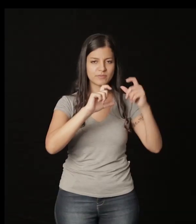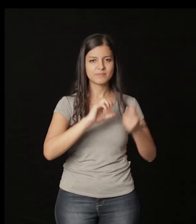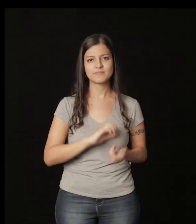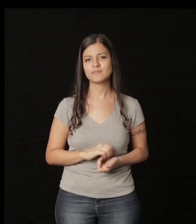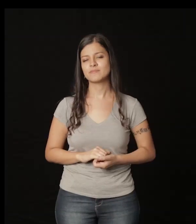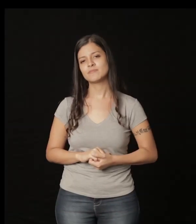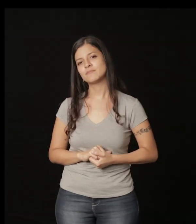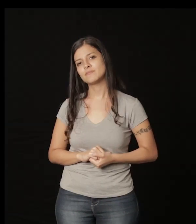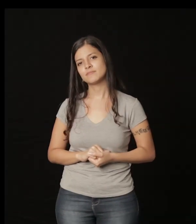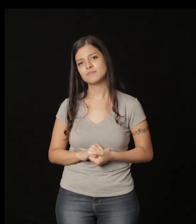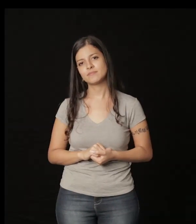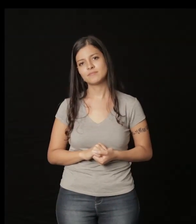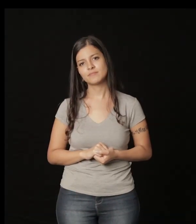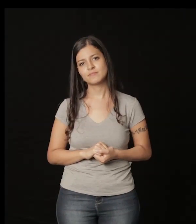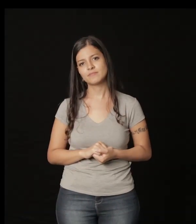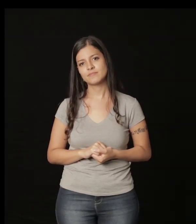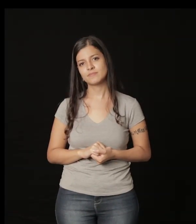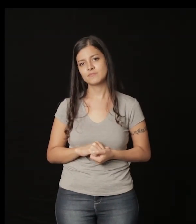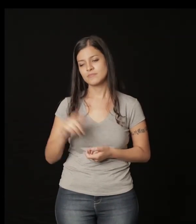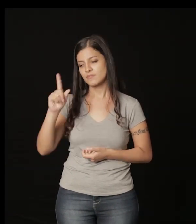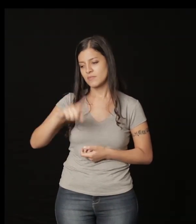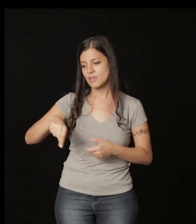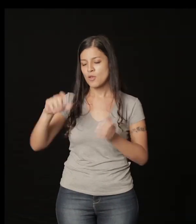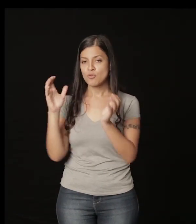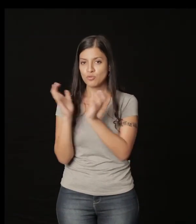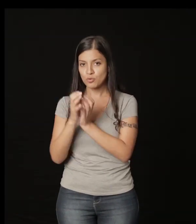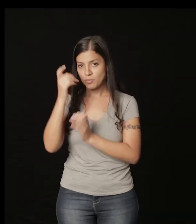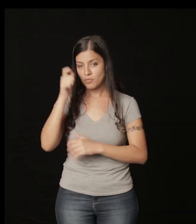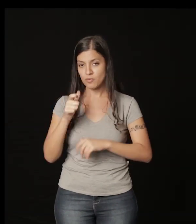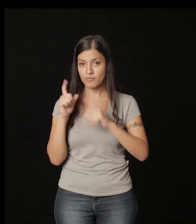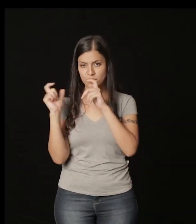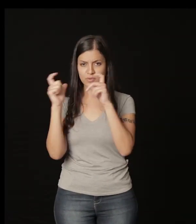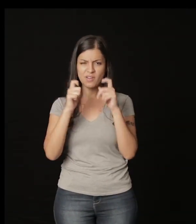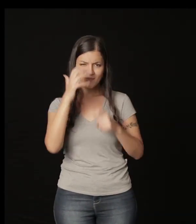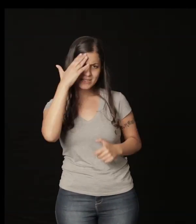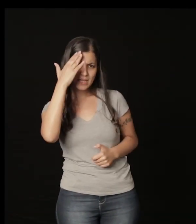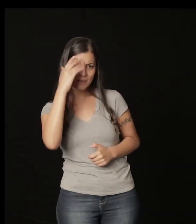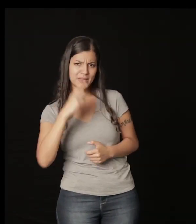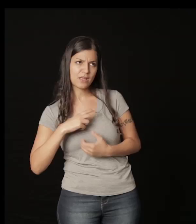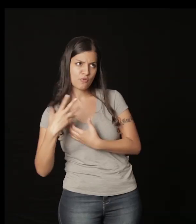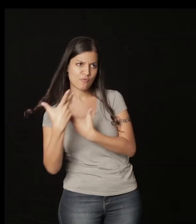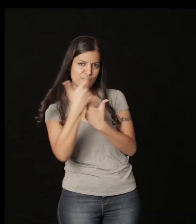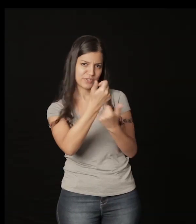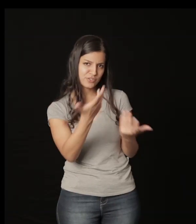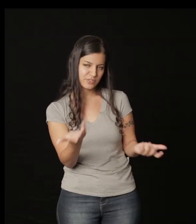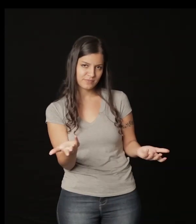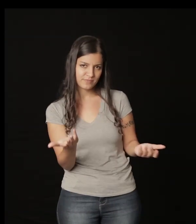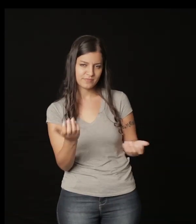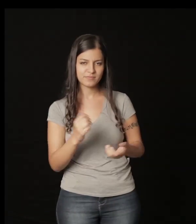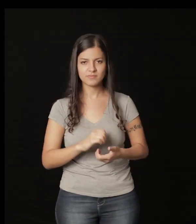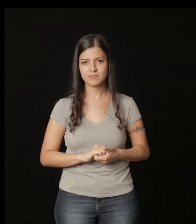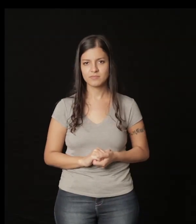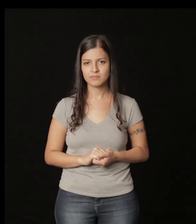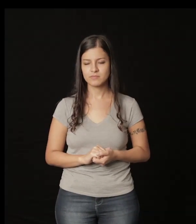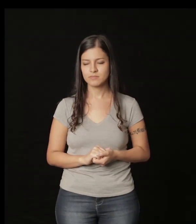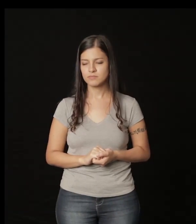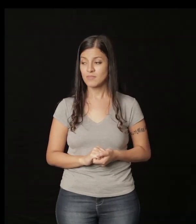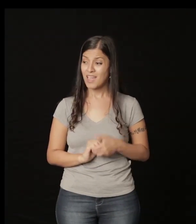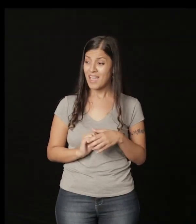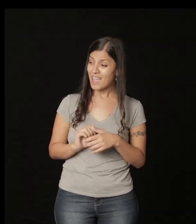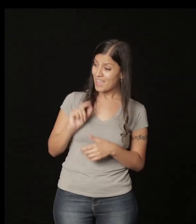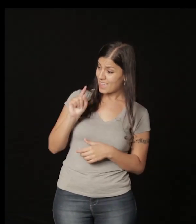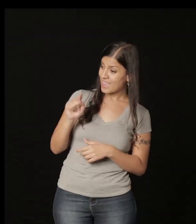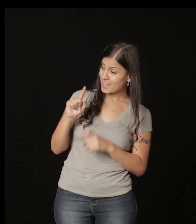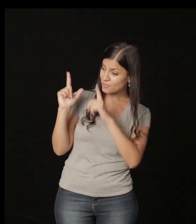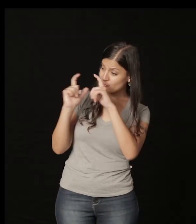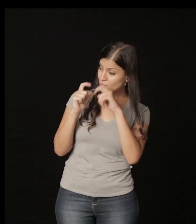of Gabon, and this, photographers, you know that these sort of invitations happen. People go, oh, well, he's a